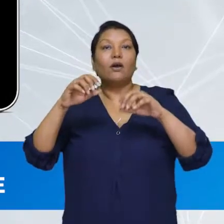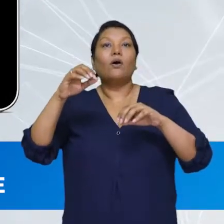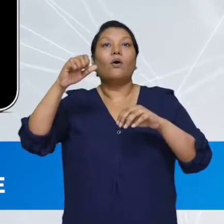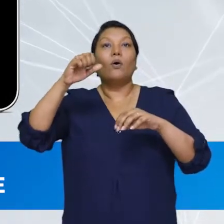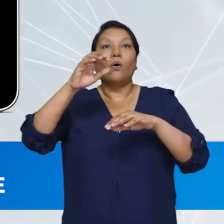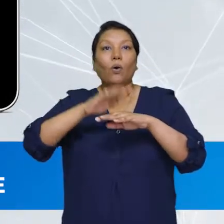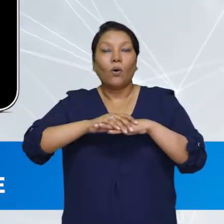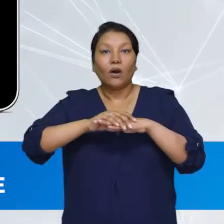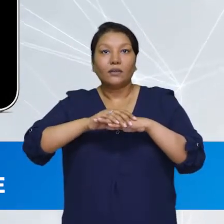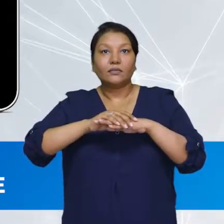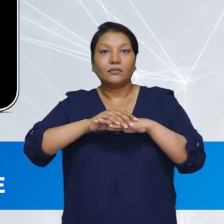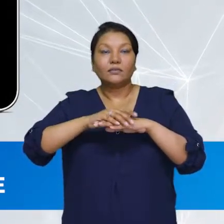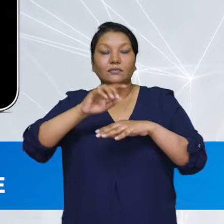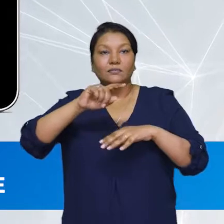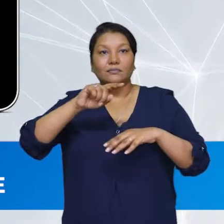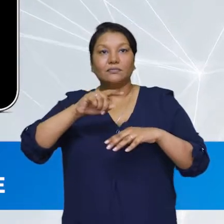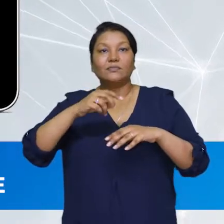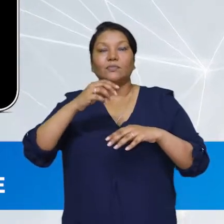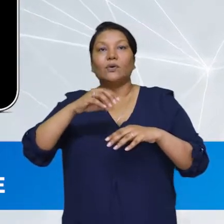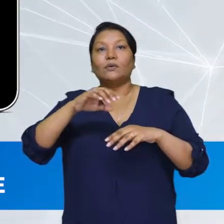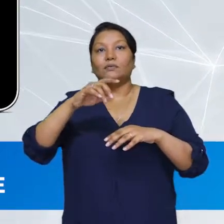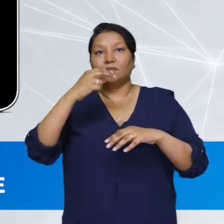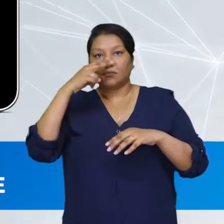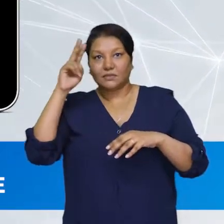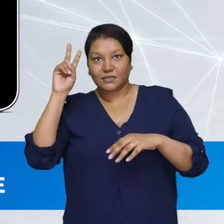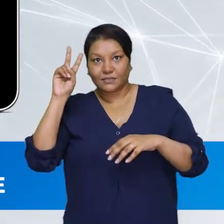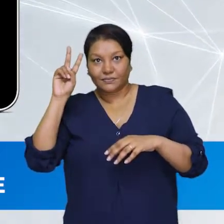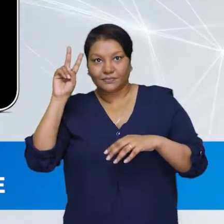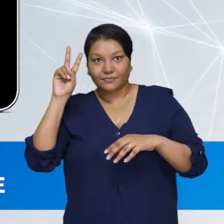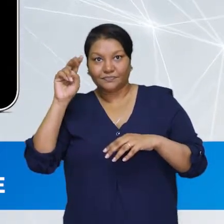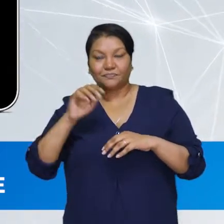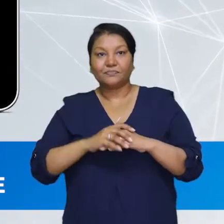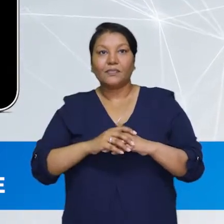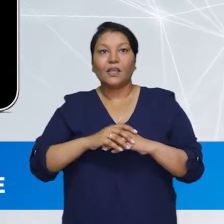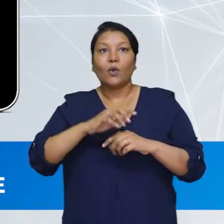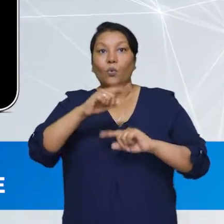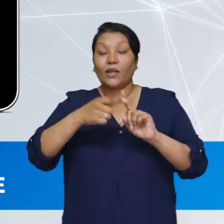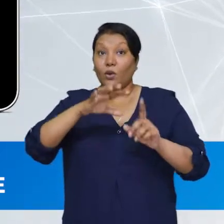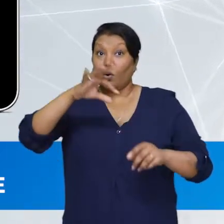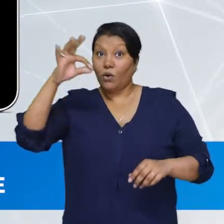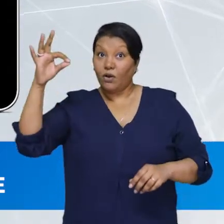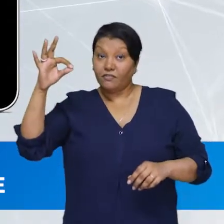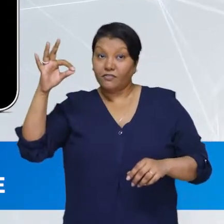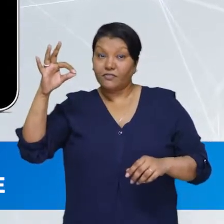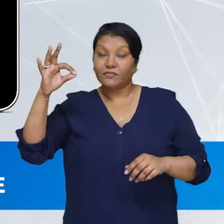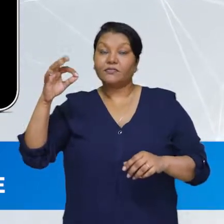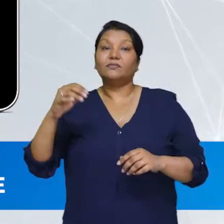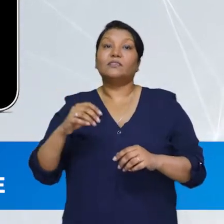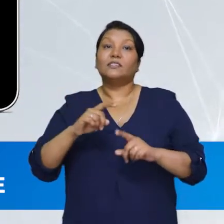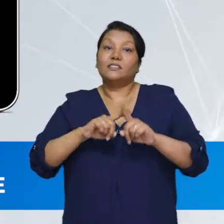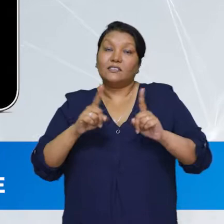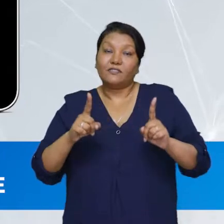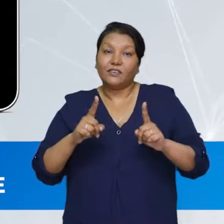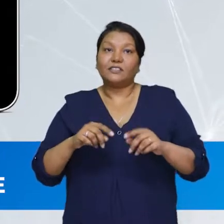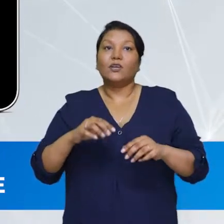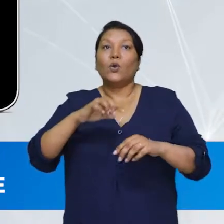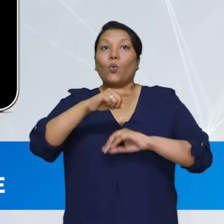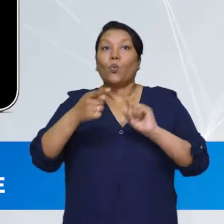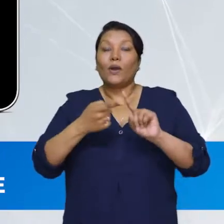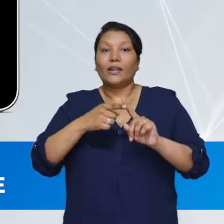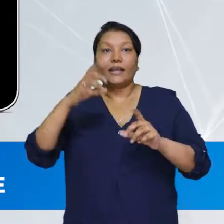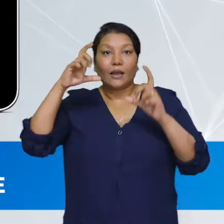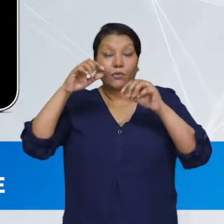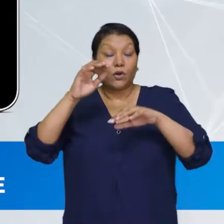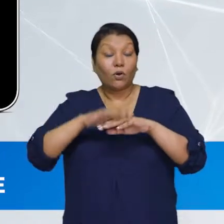or off by clicking this icon. When your camera is turned on, the icon appears like this, and now everyone can see